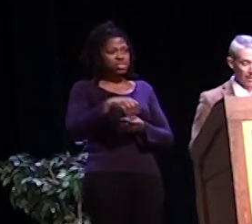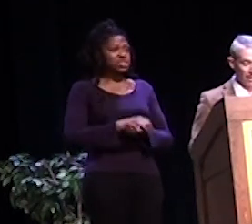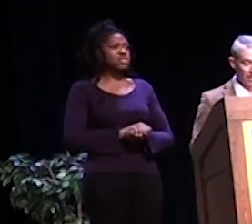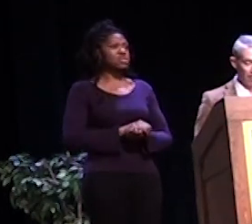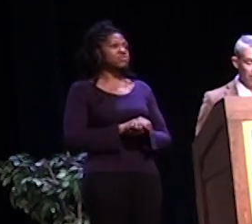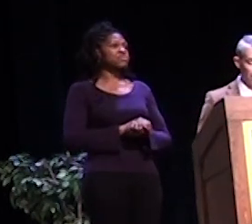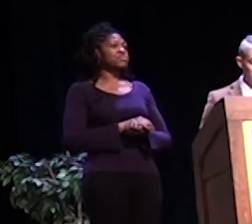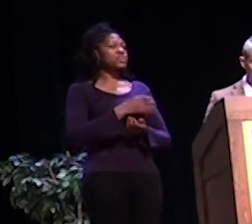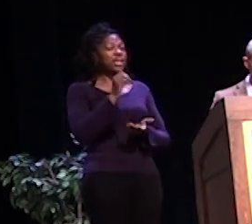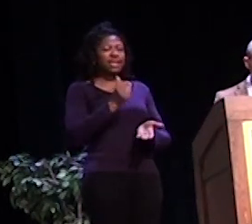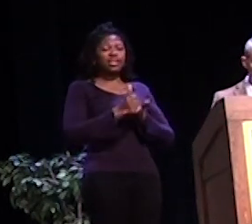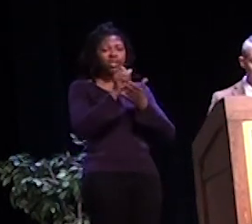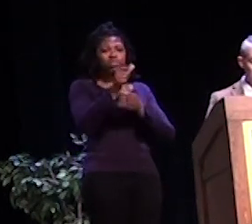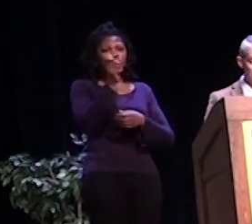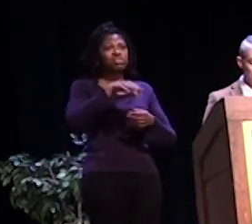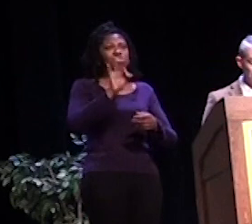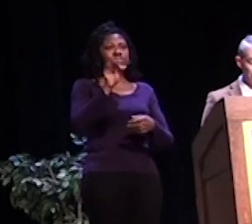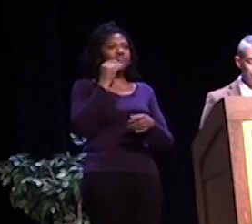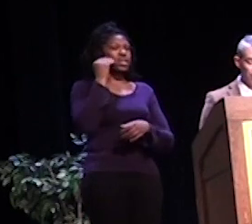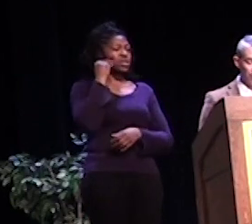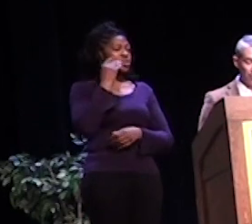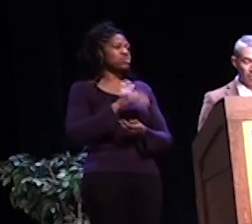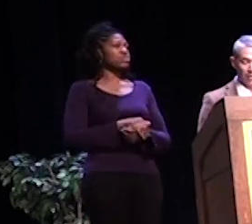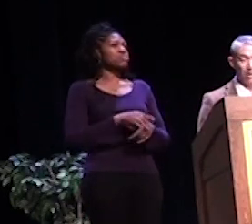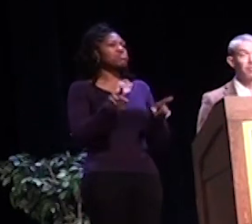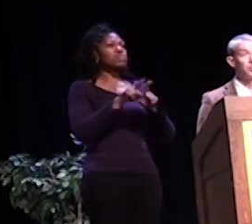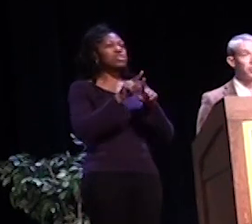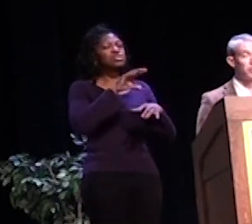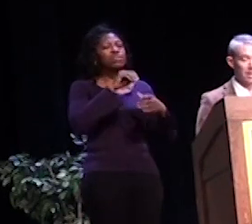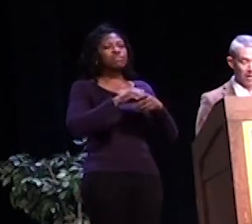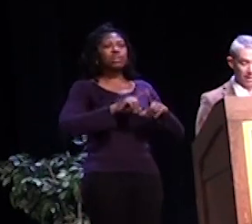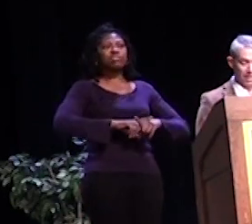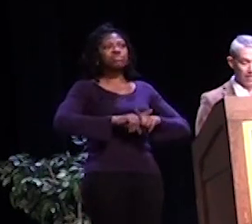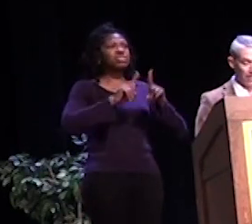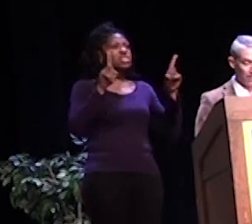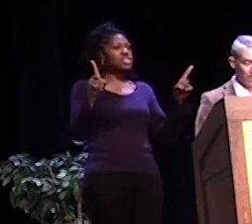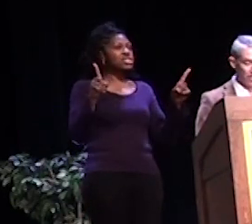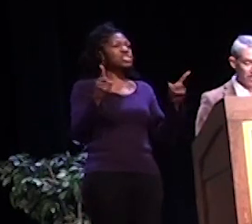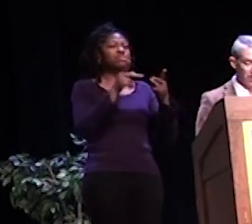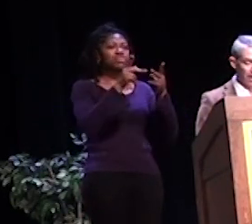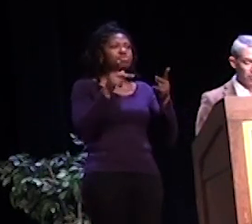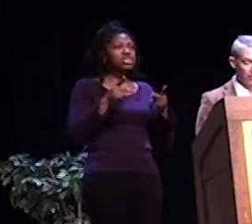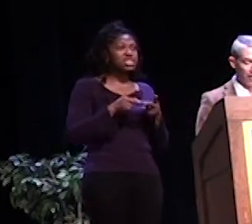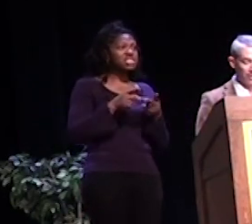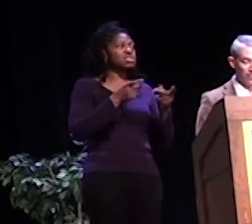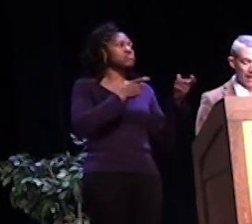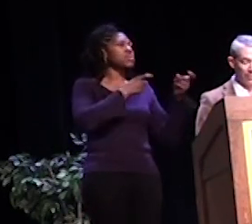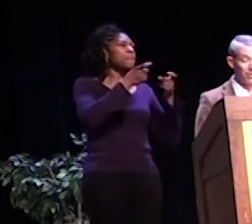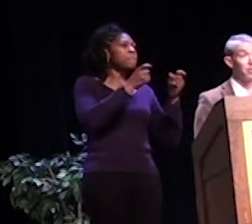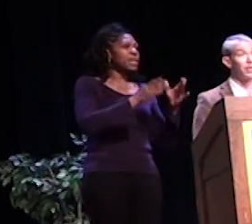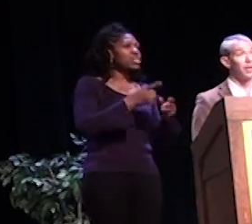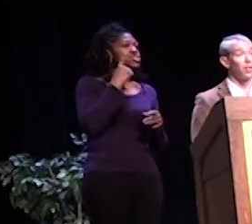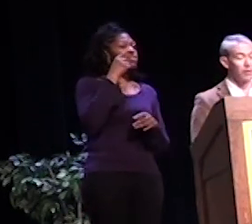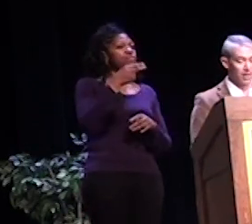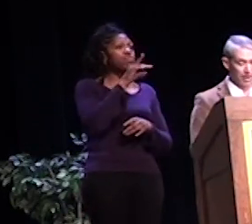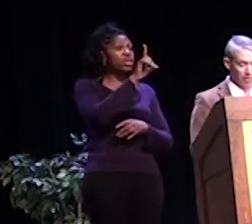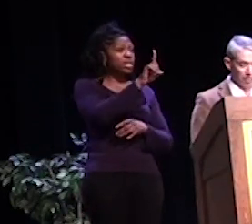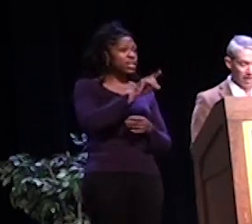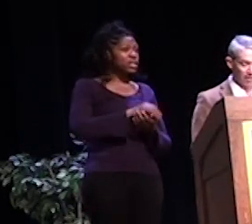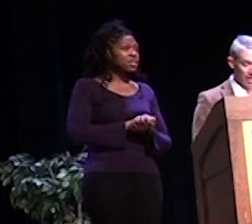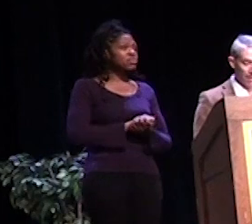families. Deputy Secretary Todman previously served in several career positions at HUD, first as manager of HUD's $500